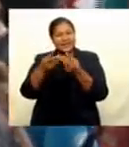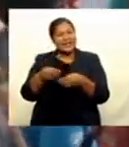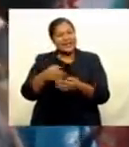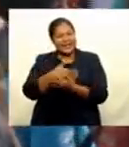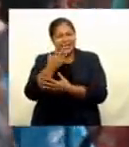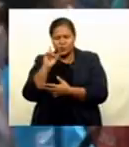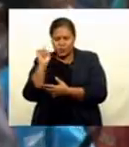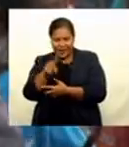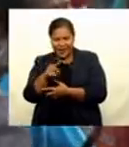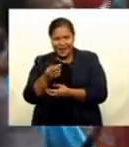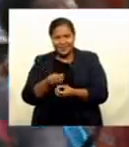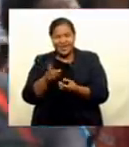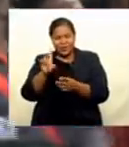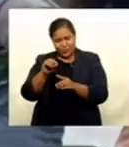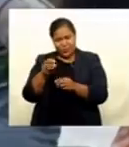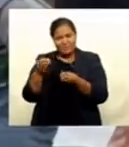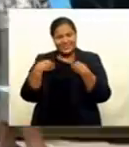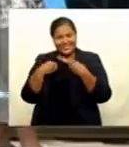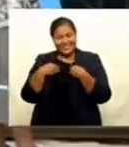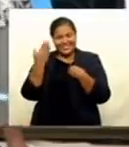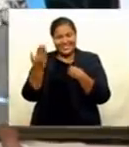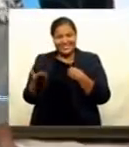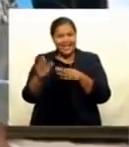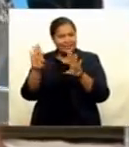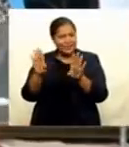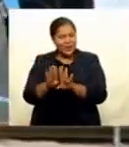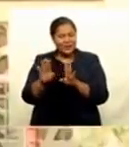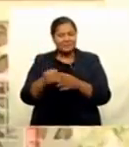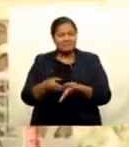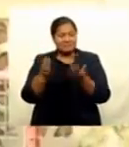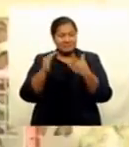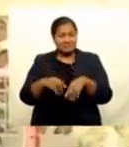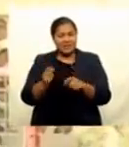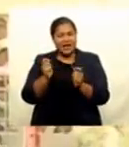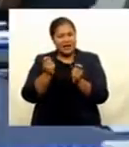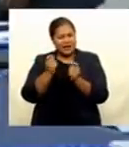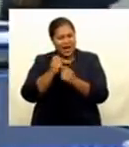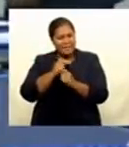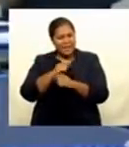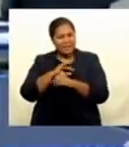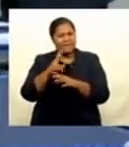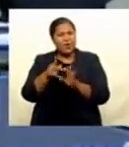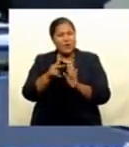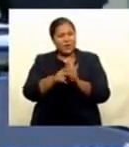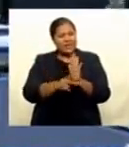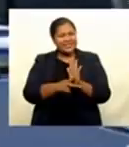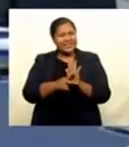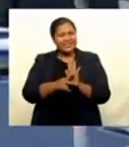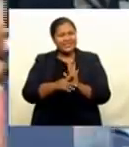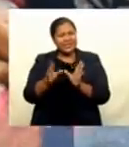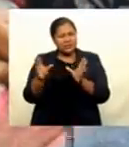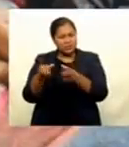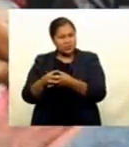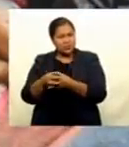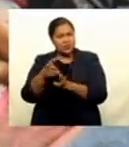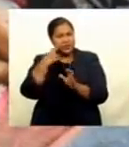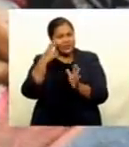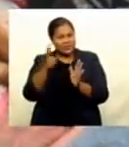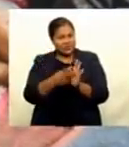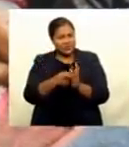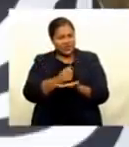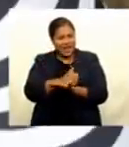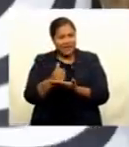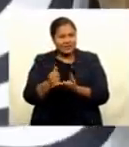Sawani to conduct their business. Up ahead, amendments made to Political Parties Registration Act